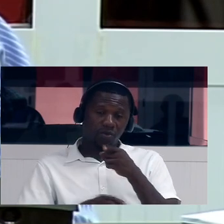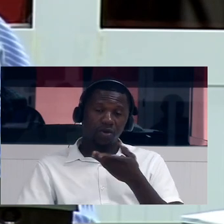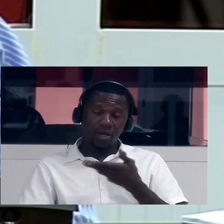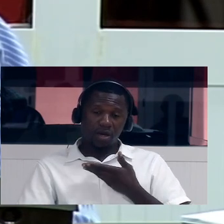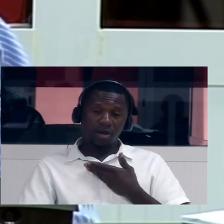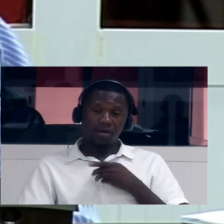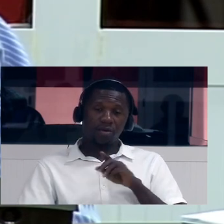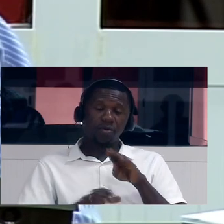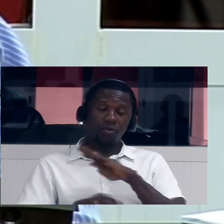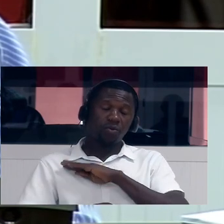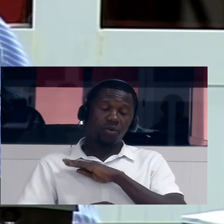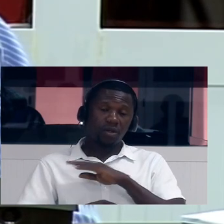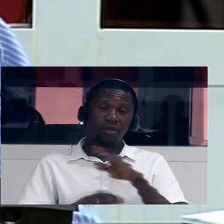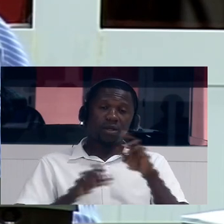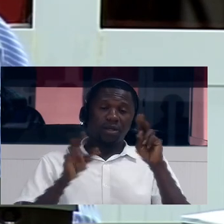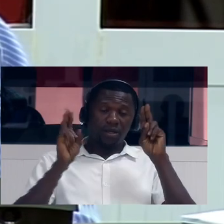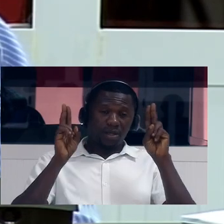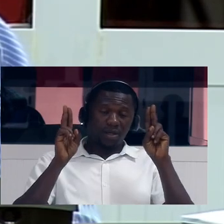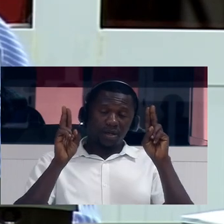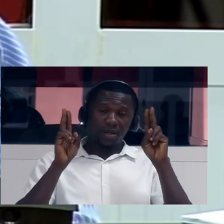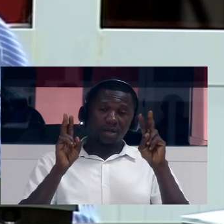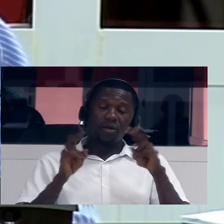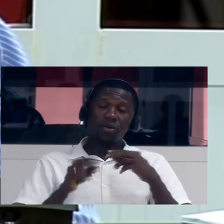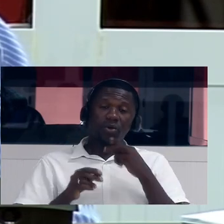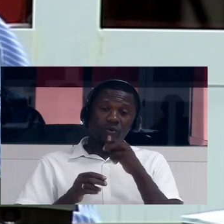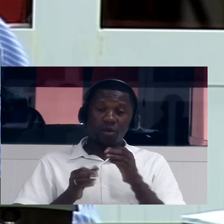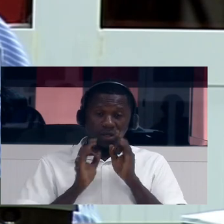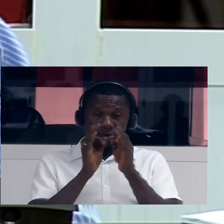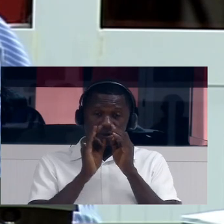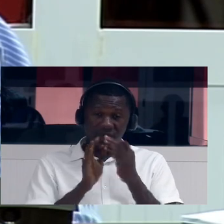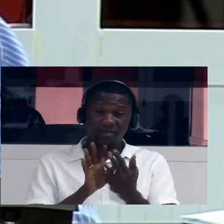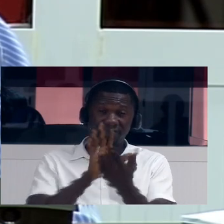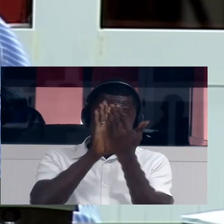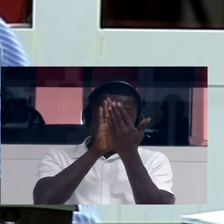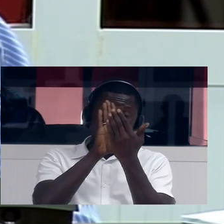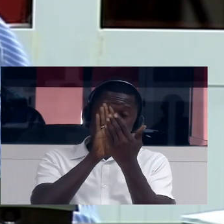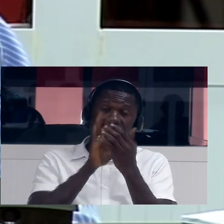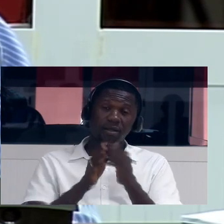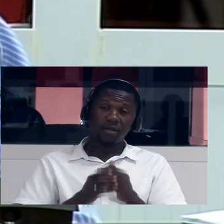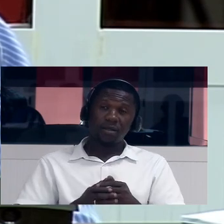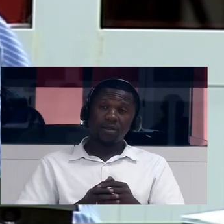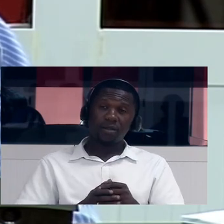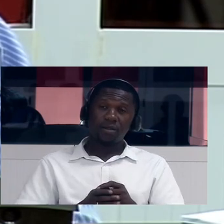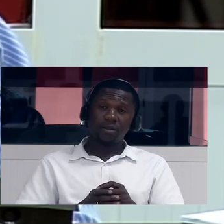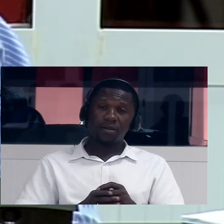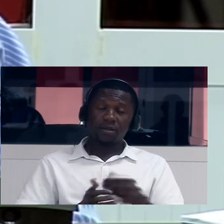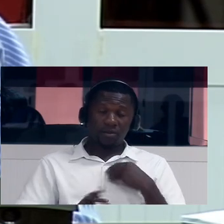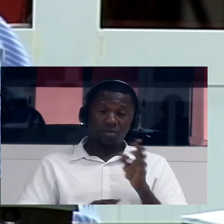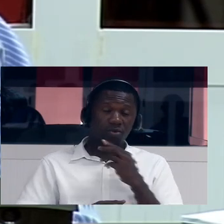with ex-president Yahya Jammeh. Yes. You told him to his face. I told him that I wasn't going to do